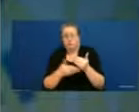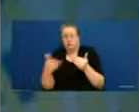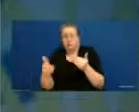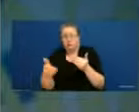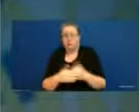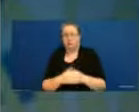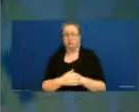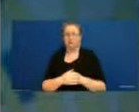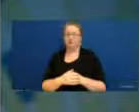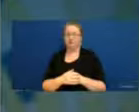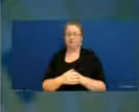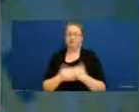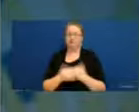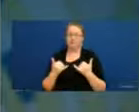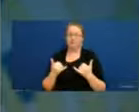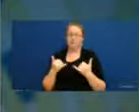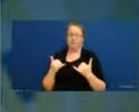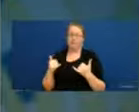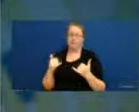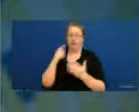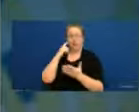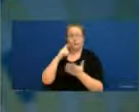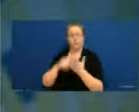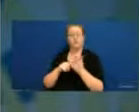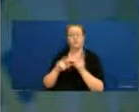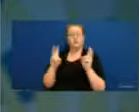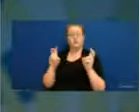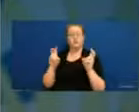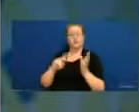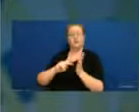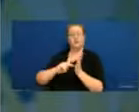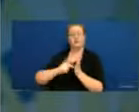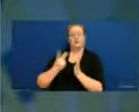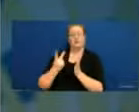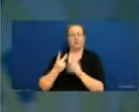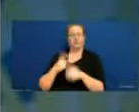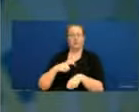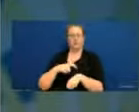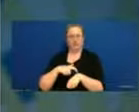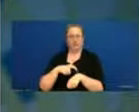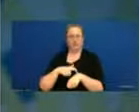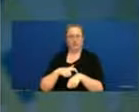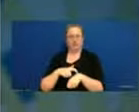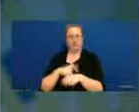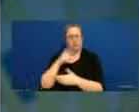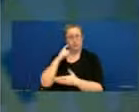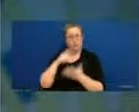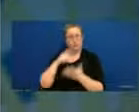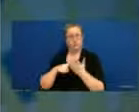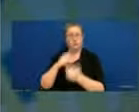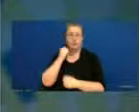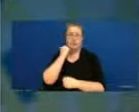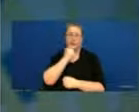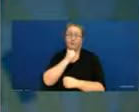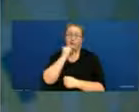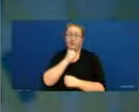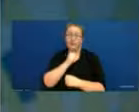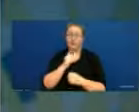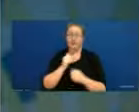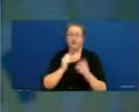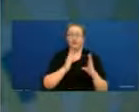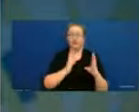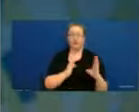future. We've added on this today, the doubling time. And what this shows us is our cases